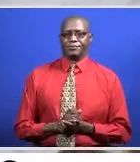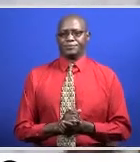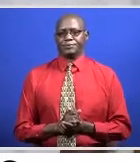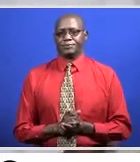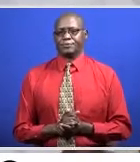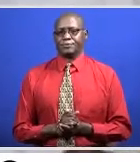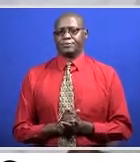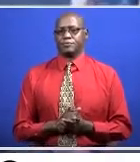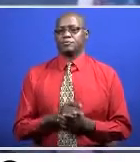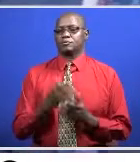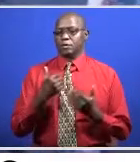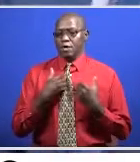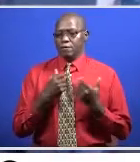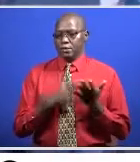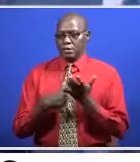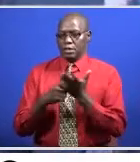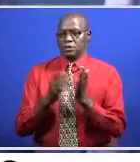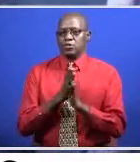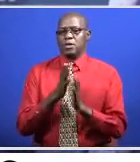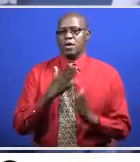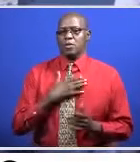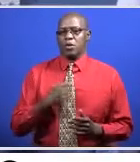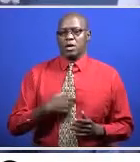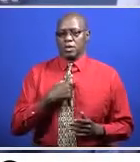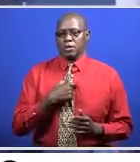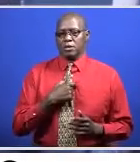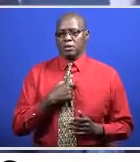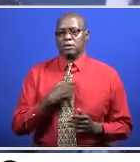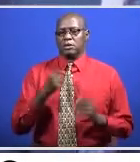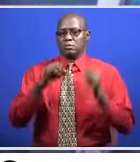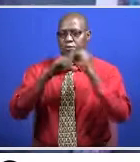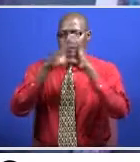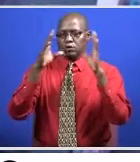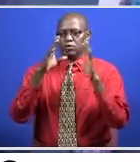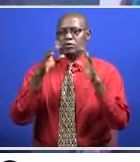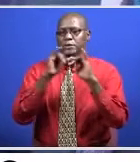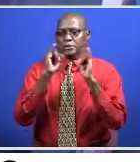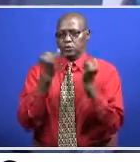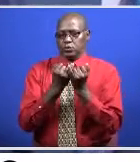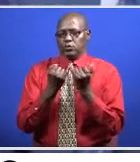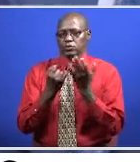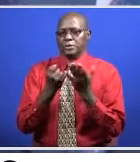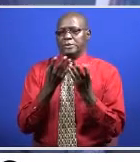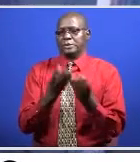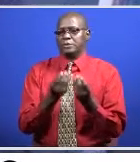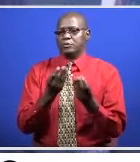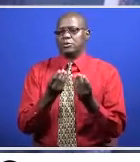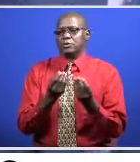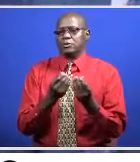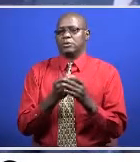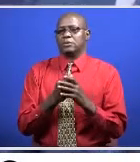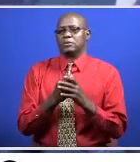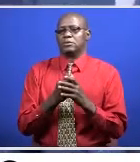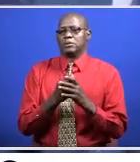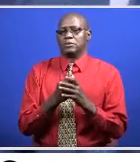What we have discussed with our guests is what my vision for the institution is, which really is simple three, focusing on really